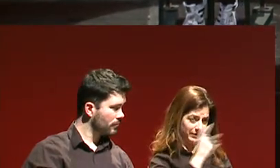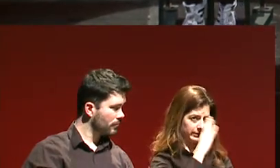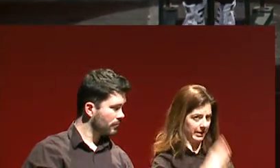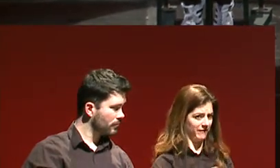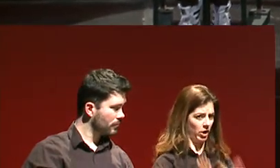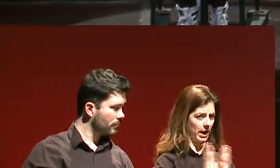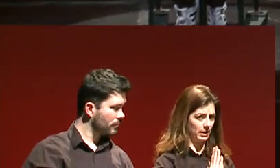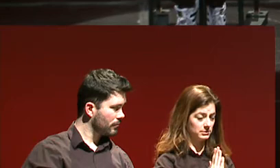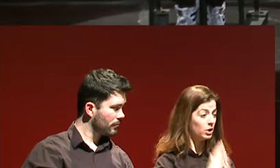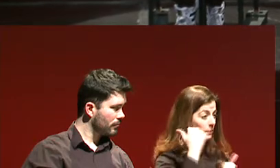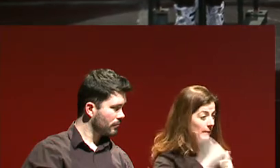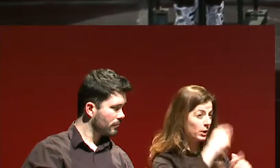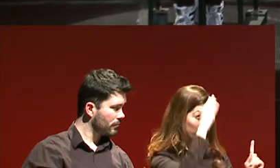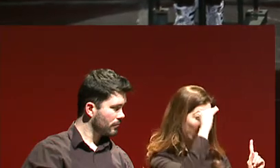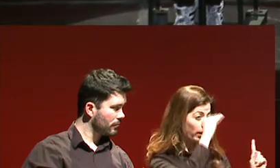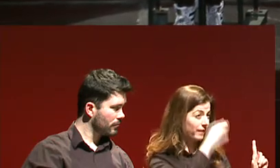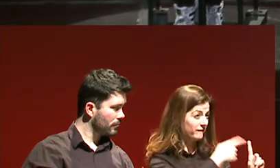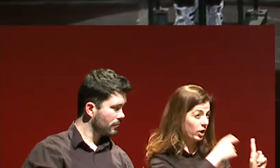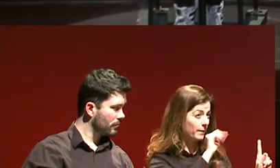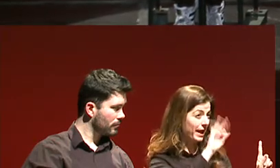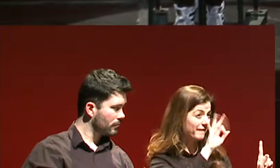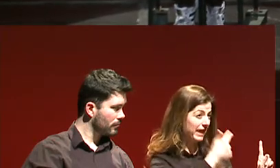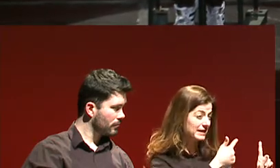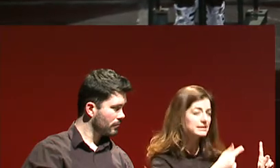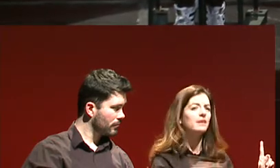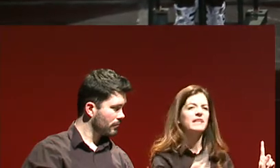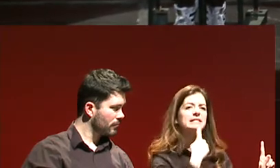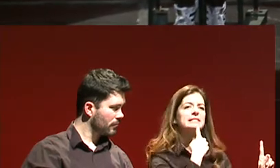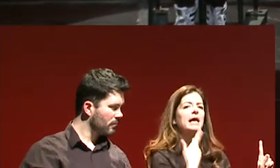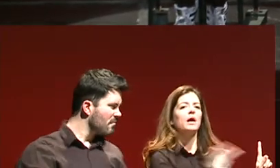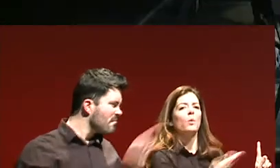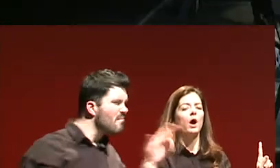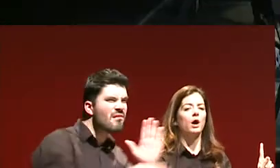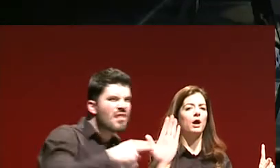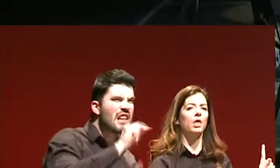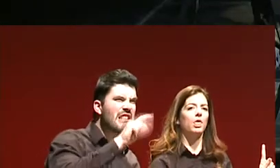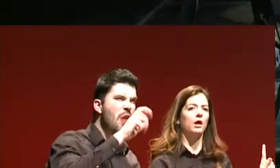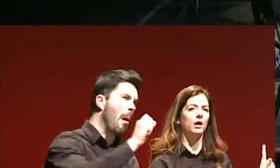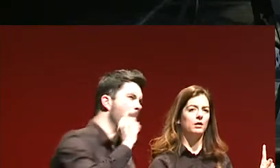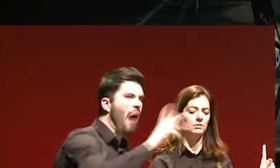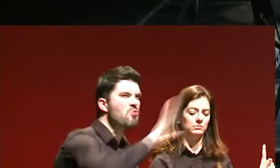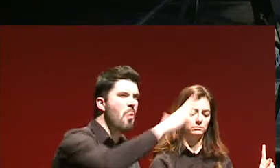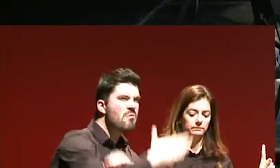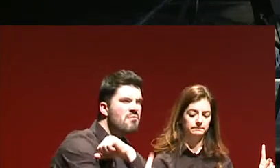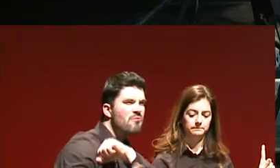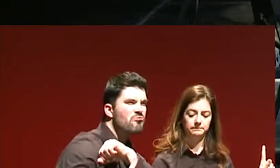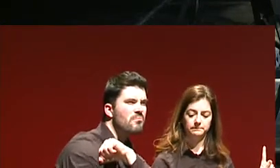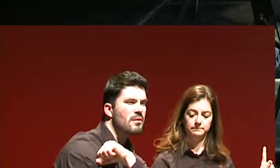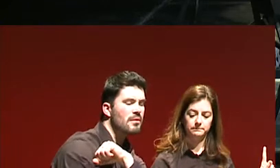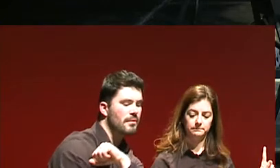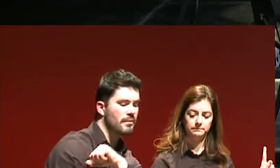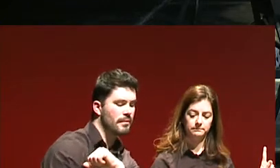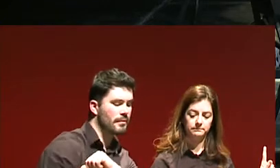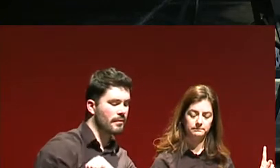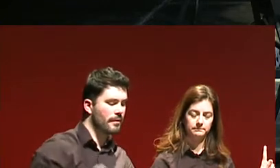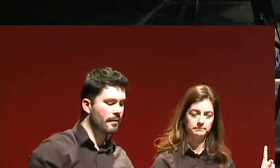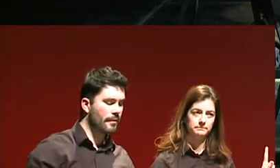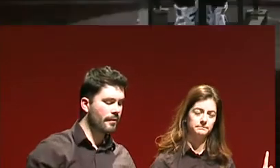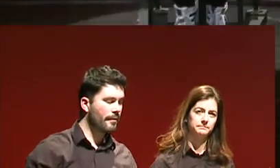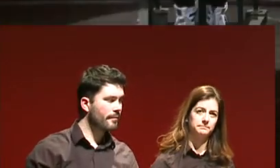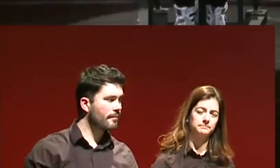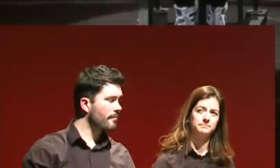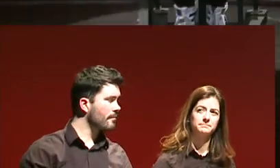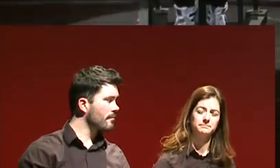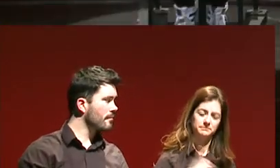the boy from Afghanistan, the kids say, terrorist, terrorist, terrorist, go back to your country. I have always felt